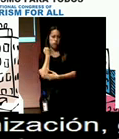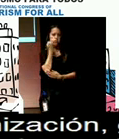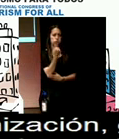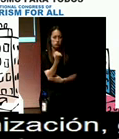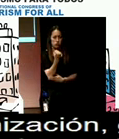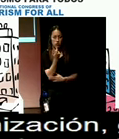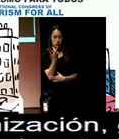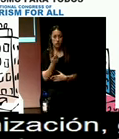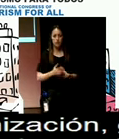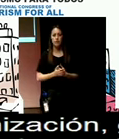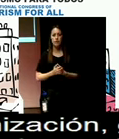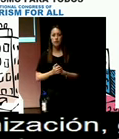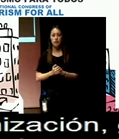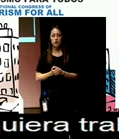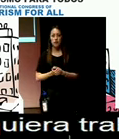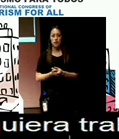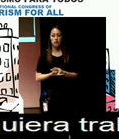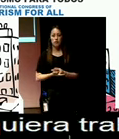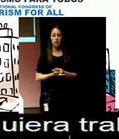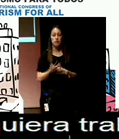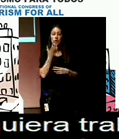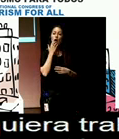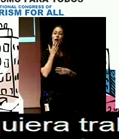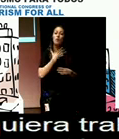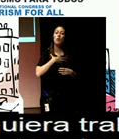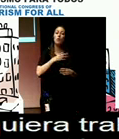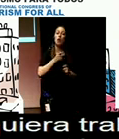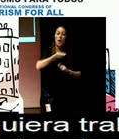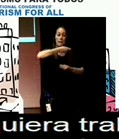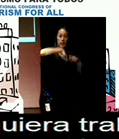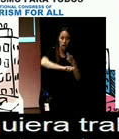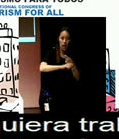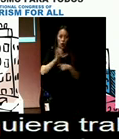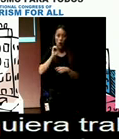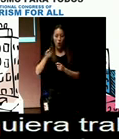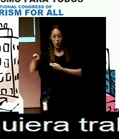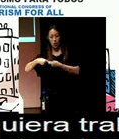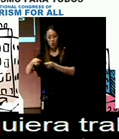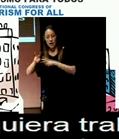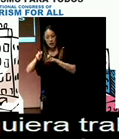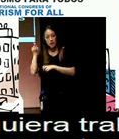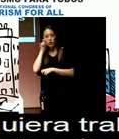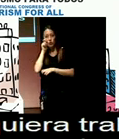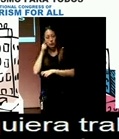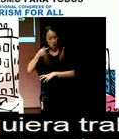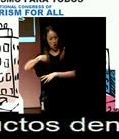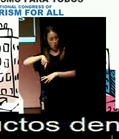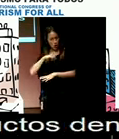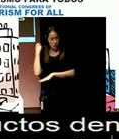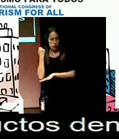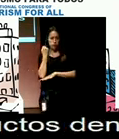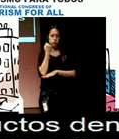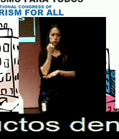field of which we tend to function in, which is, of course, selling offers, products of any kind in